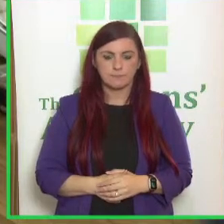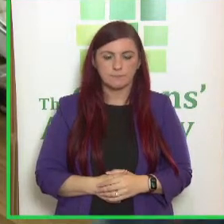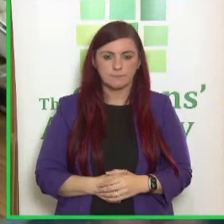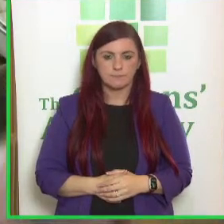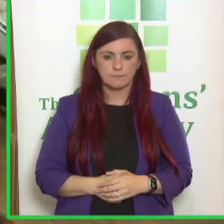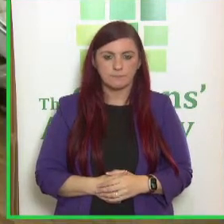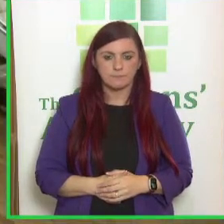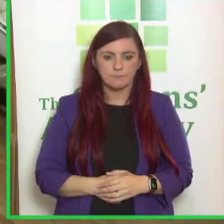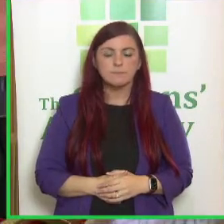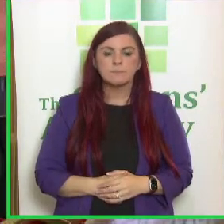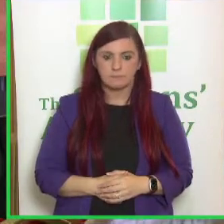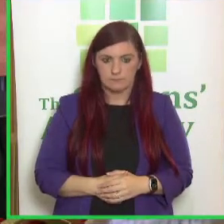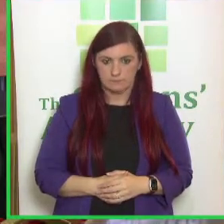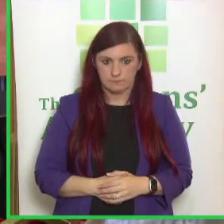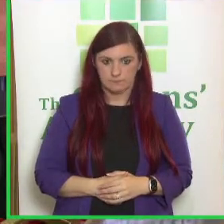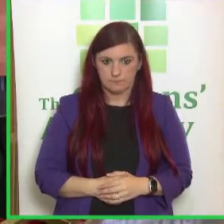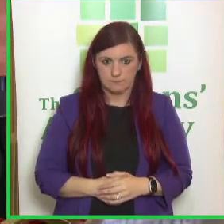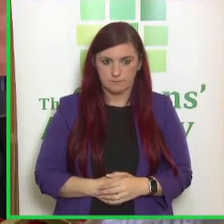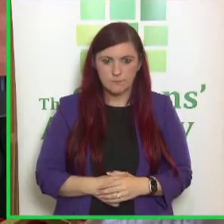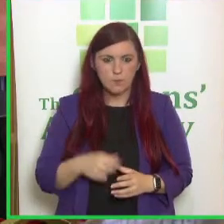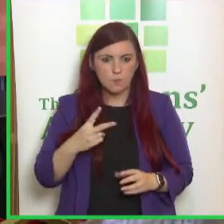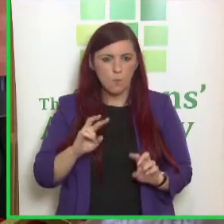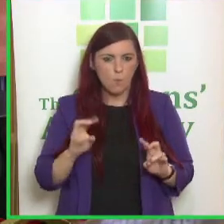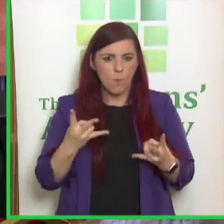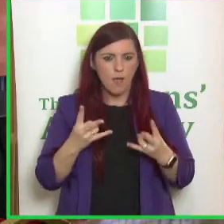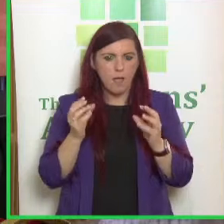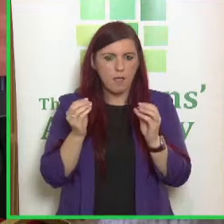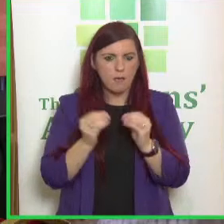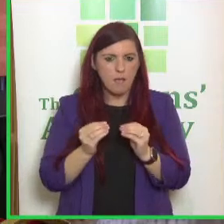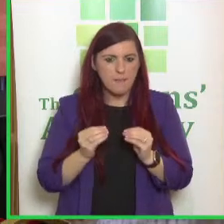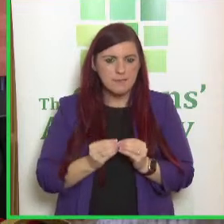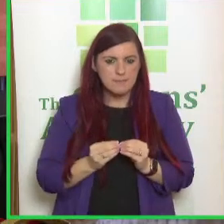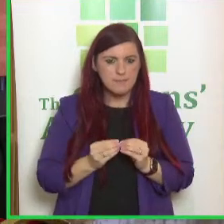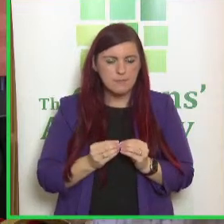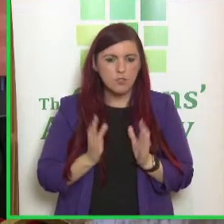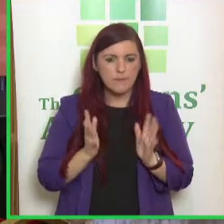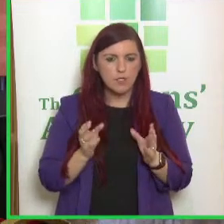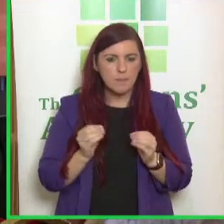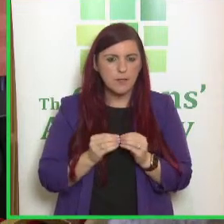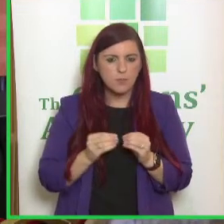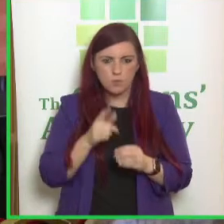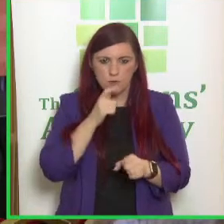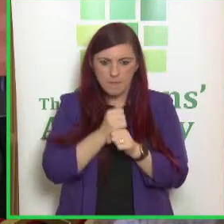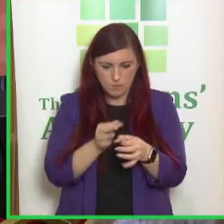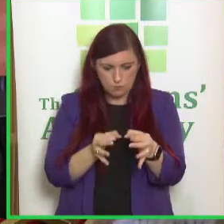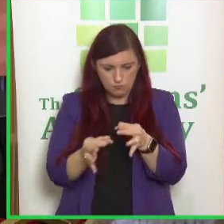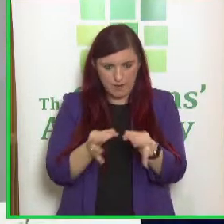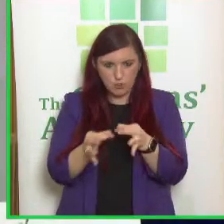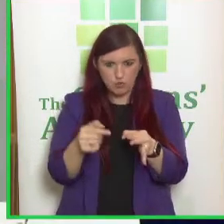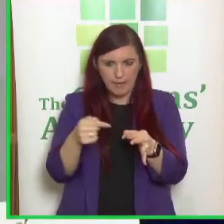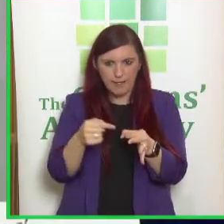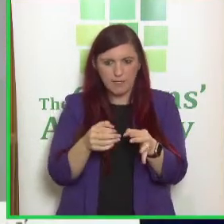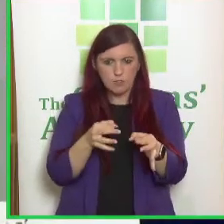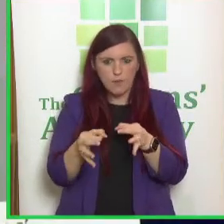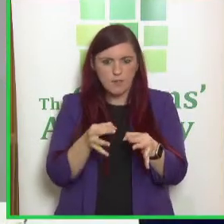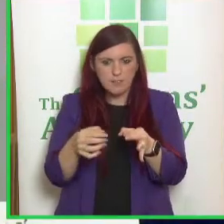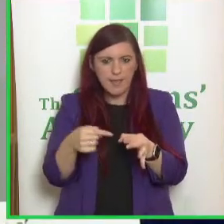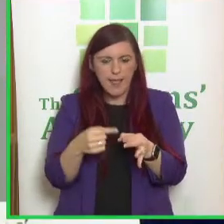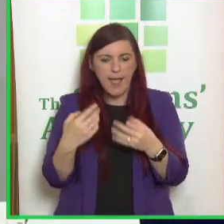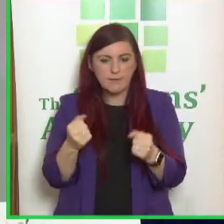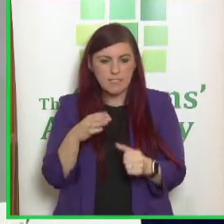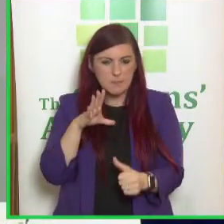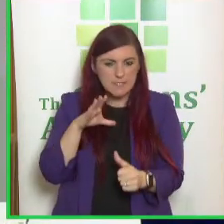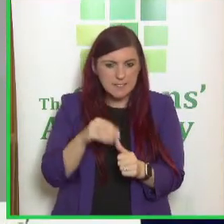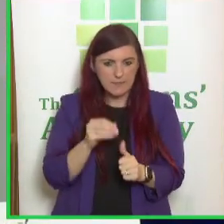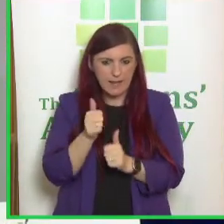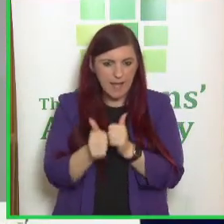Just before I can, two really quick comments just on Andy's point around the strategy. There is there's a specific action